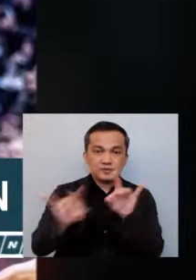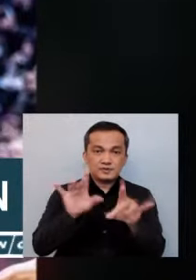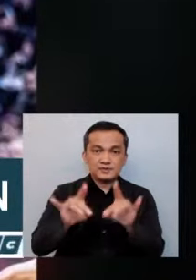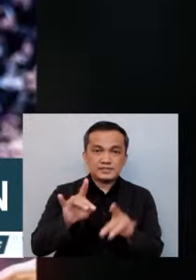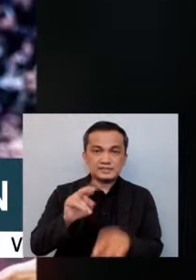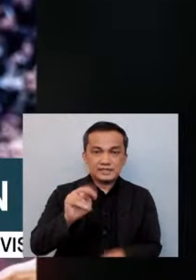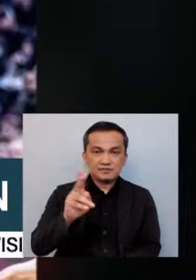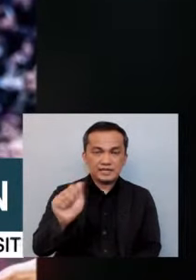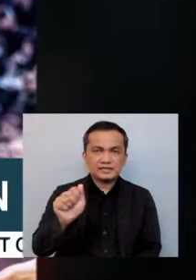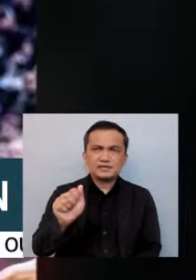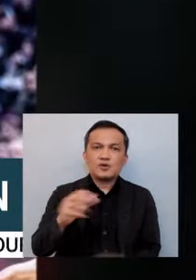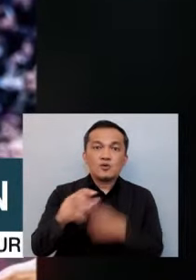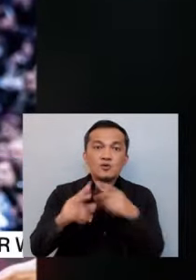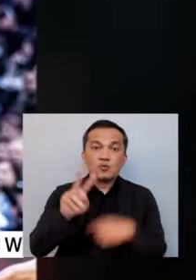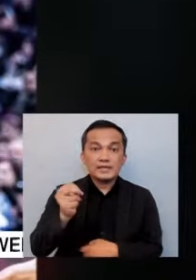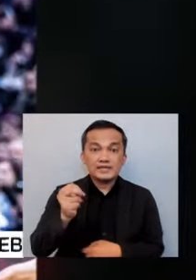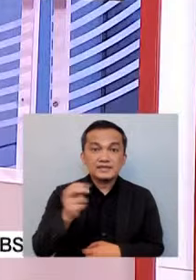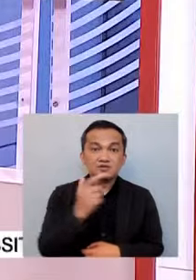2024.